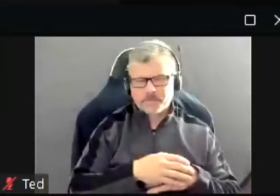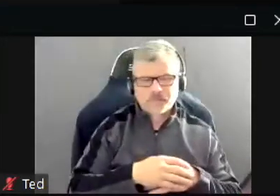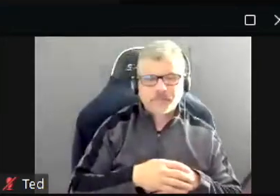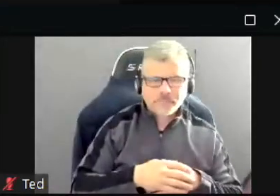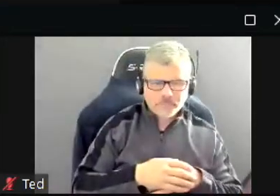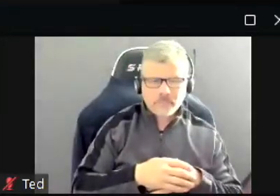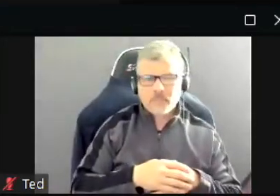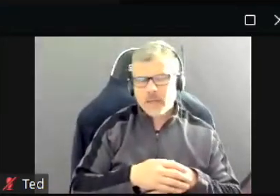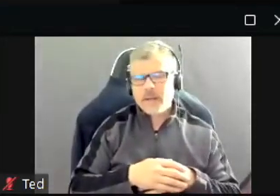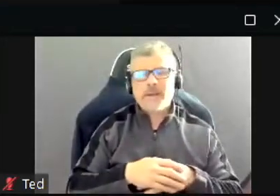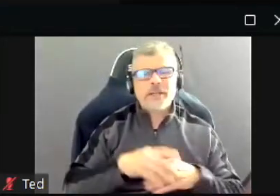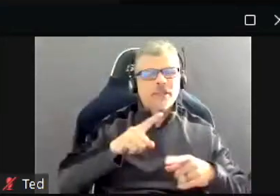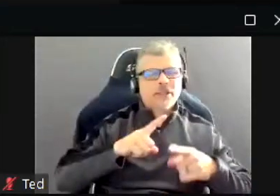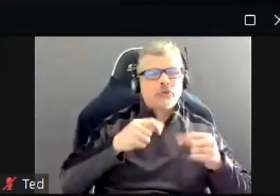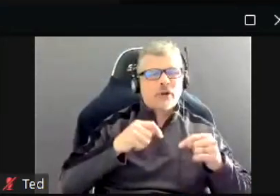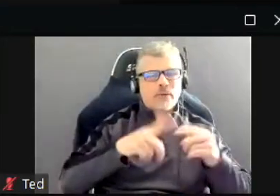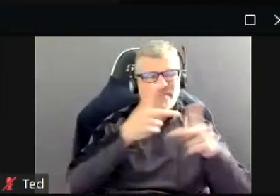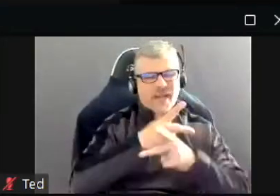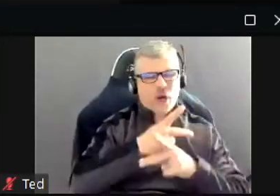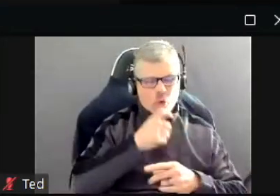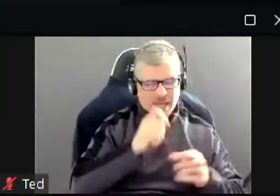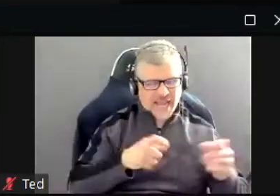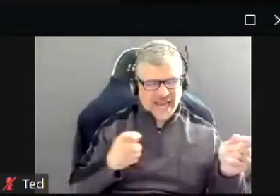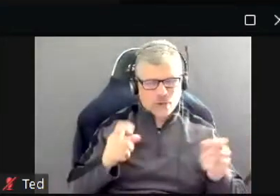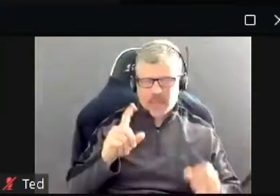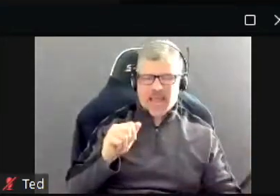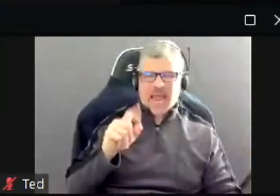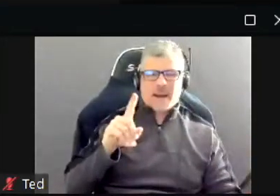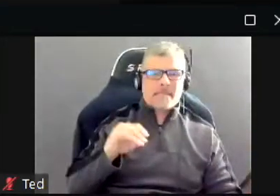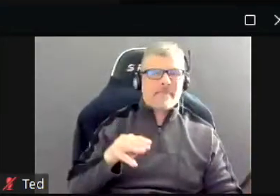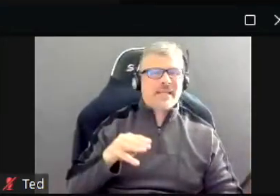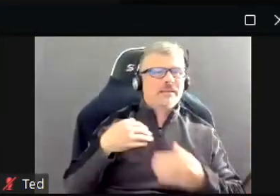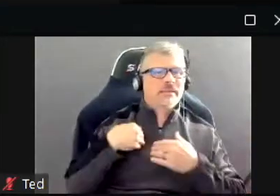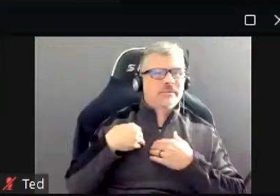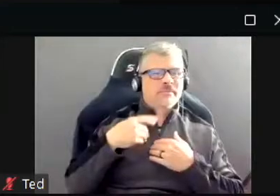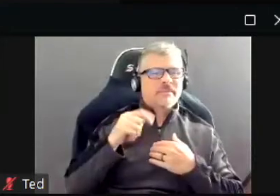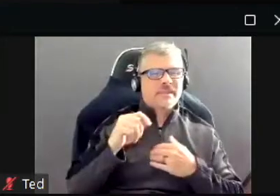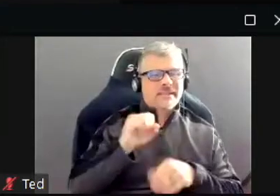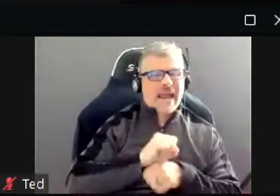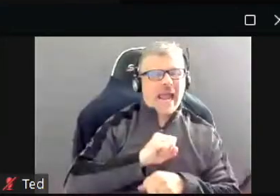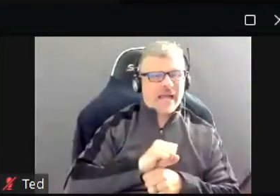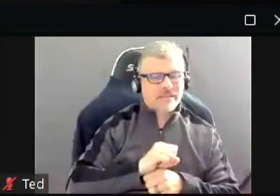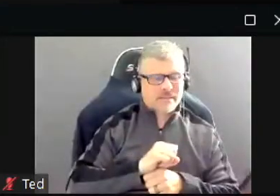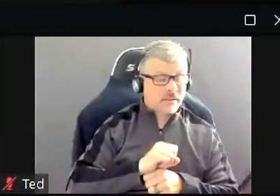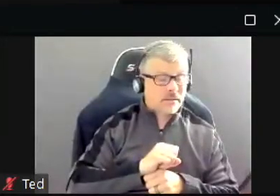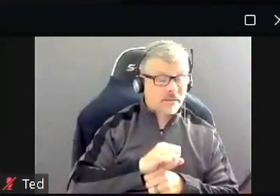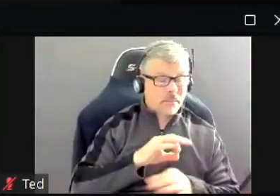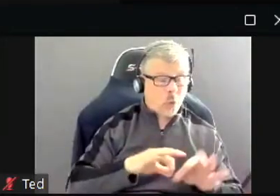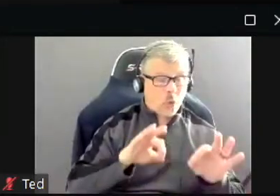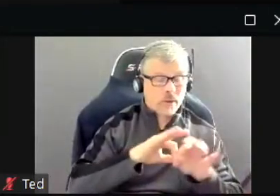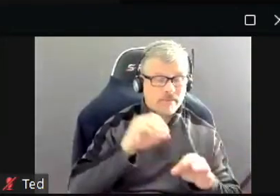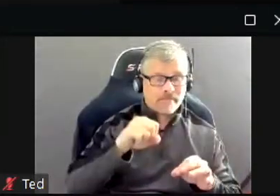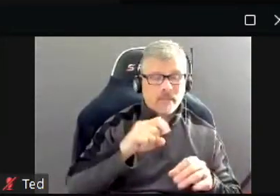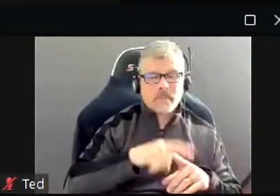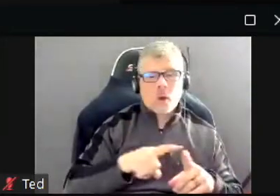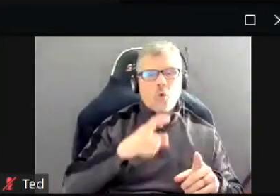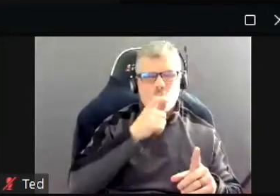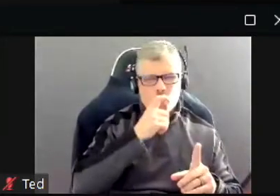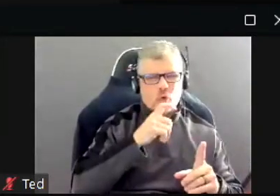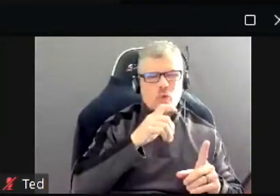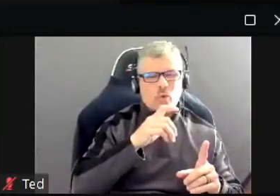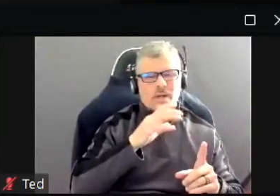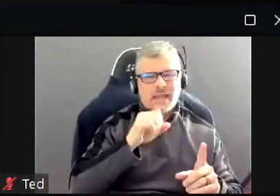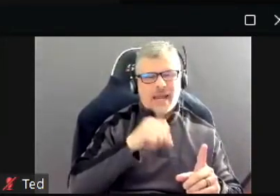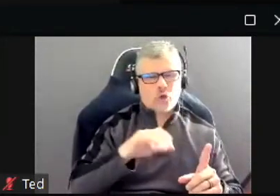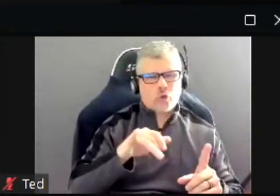handle more of these administrative tasks that are very important and legal, we need to figure out who should be doing those other jobs